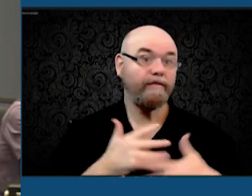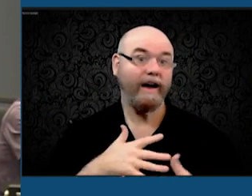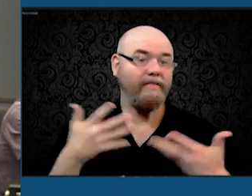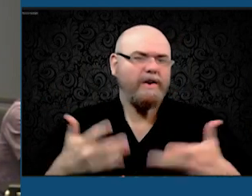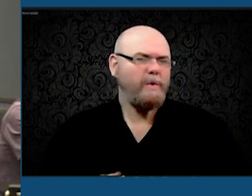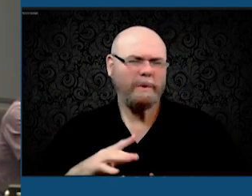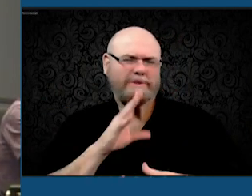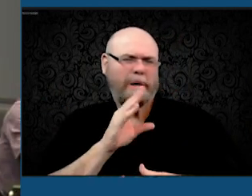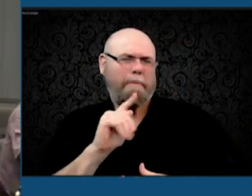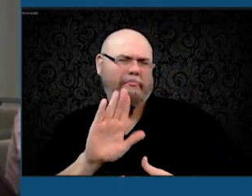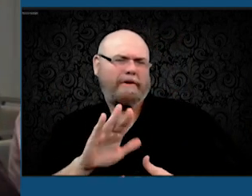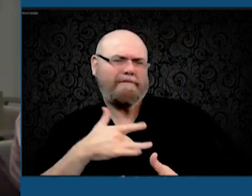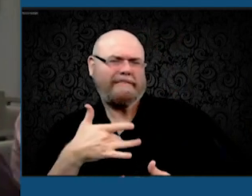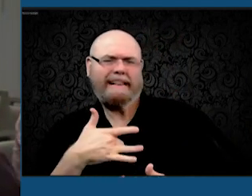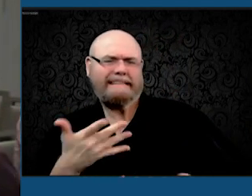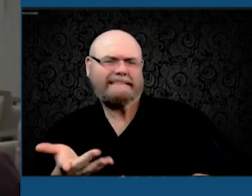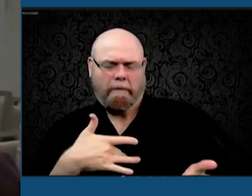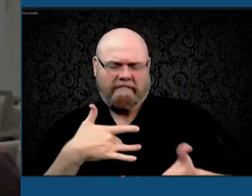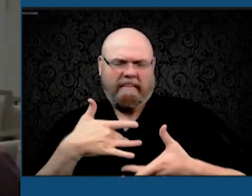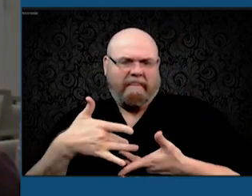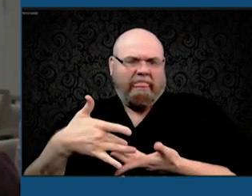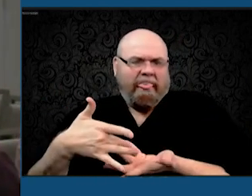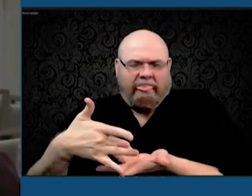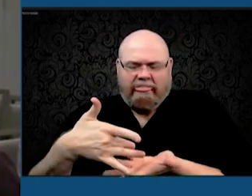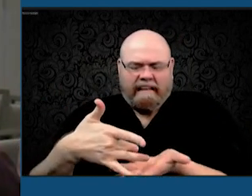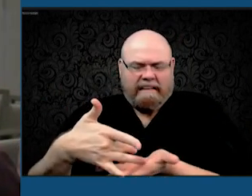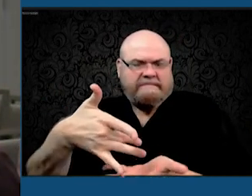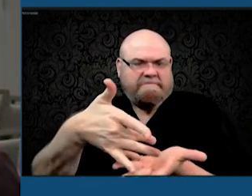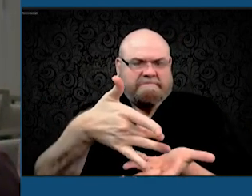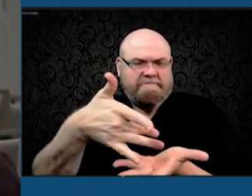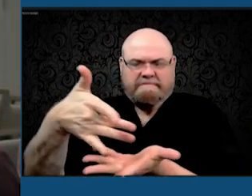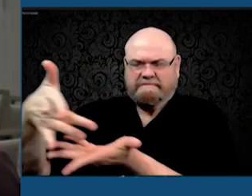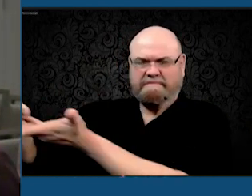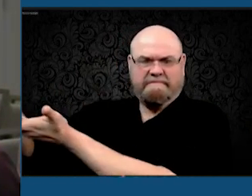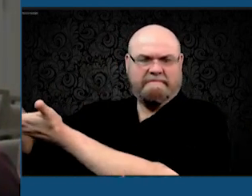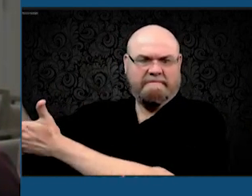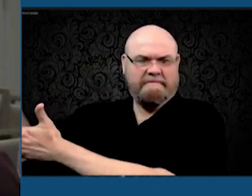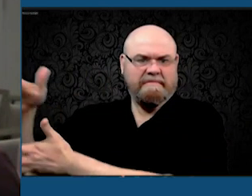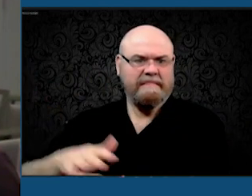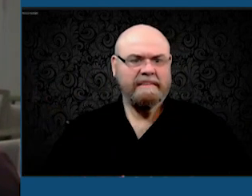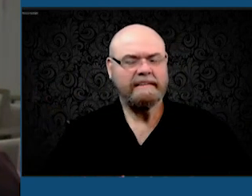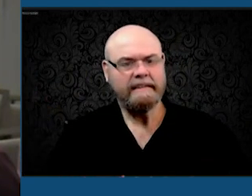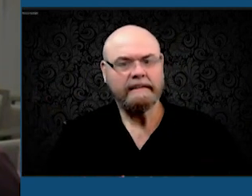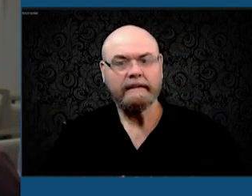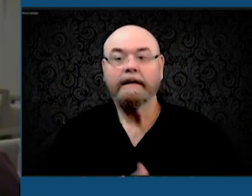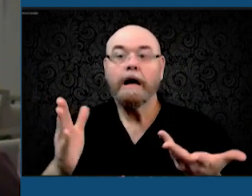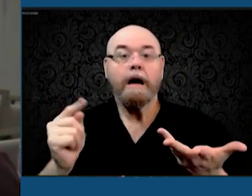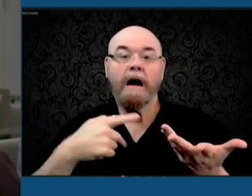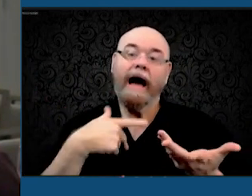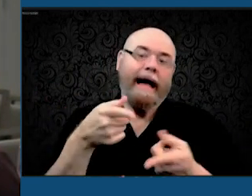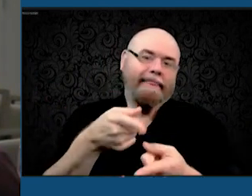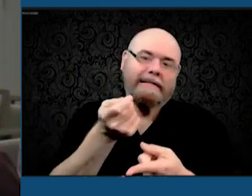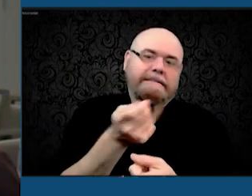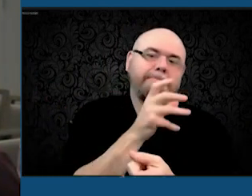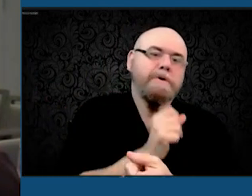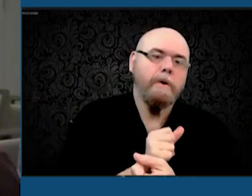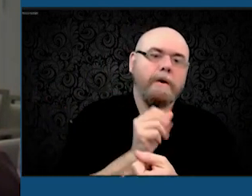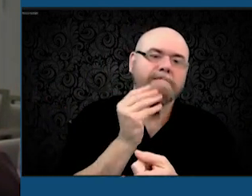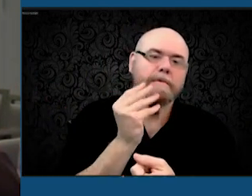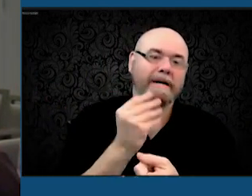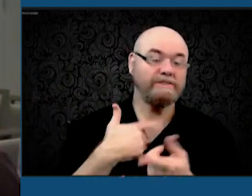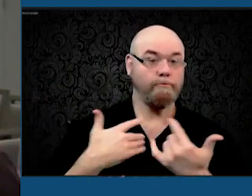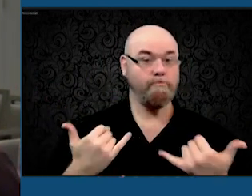feelings. They thought feelings, we don't do that here. I'm proud to say that, actually, this is a little outdated, that right now we're in about 4,000